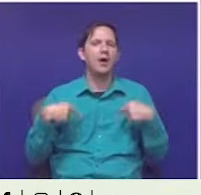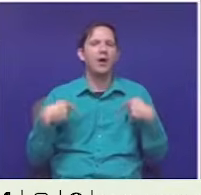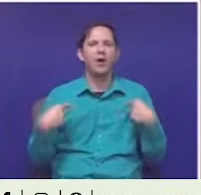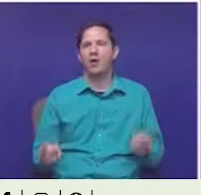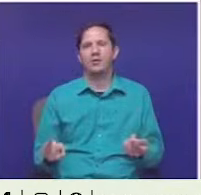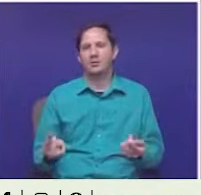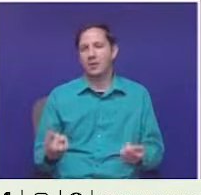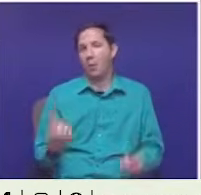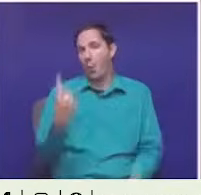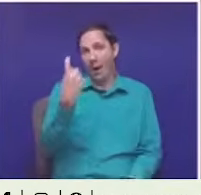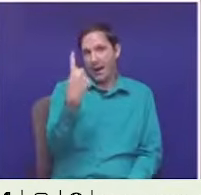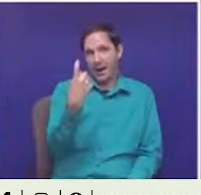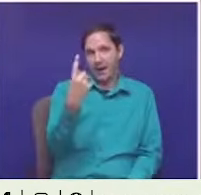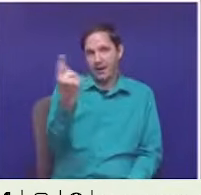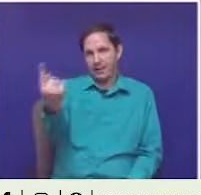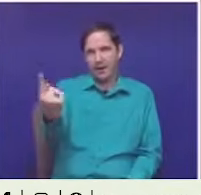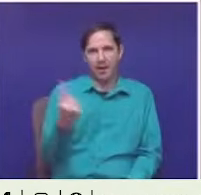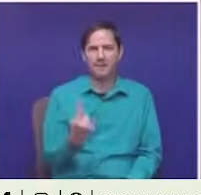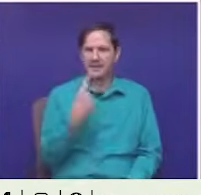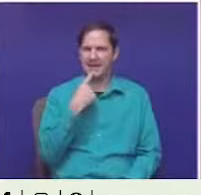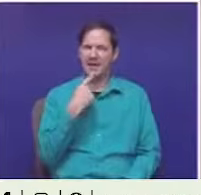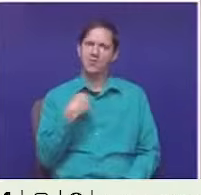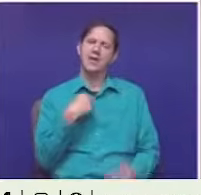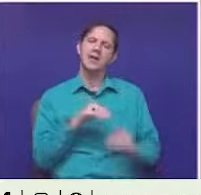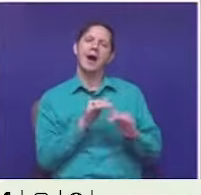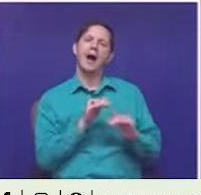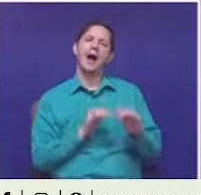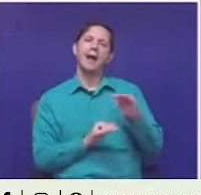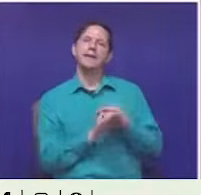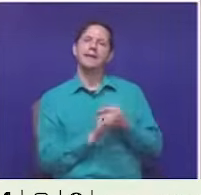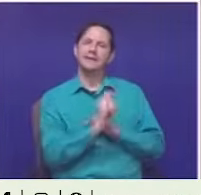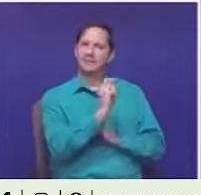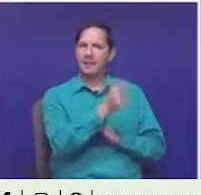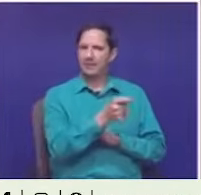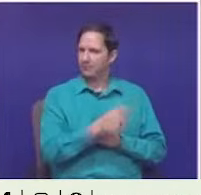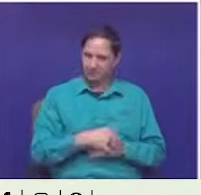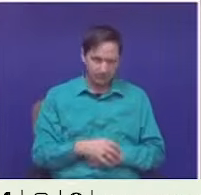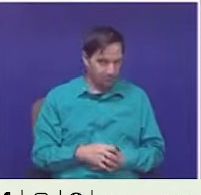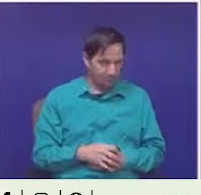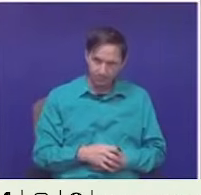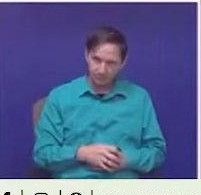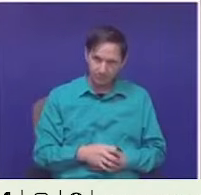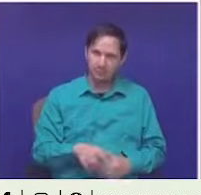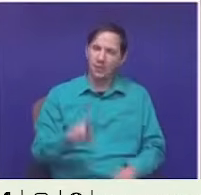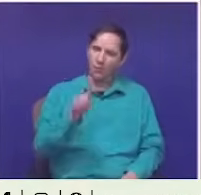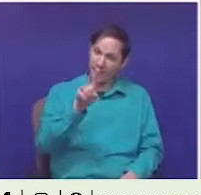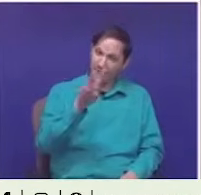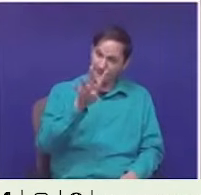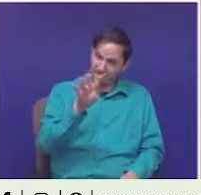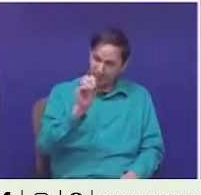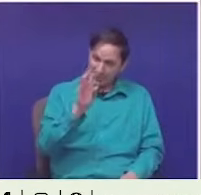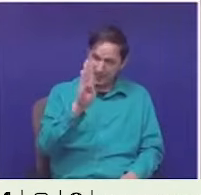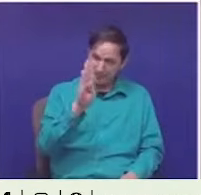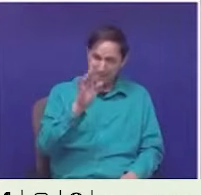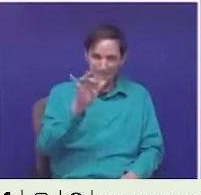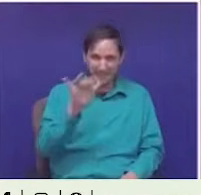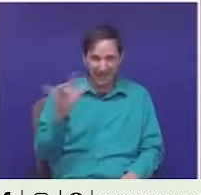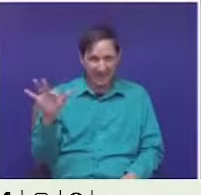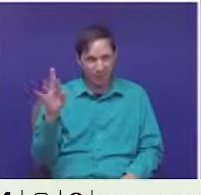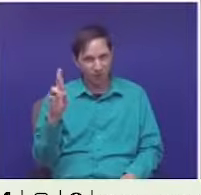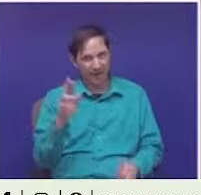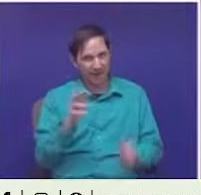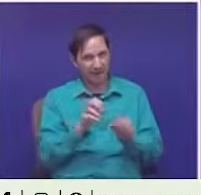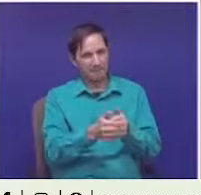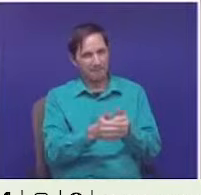confidently say that they underspent on infrastructure when we have 140 billion rand backlog. Each province should